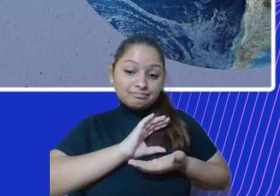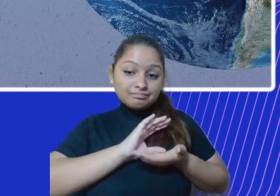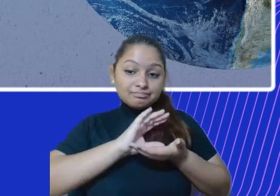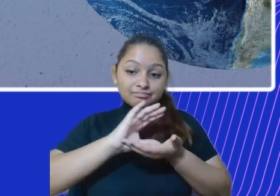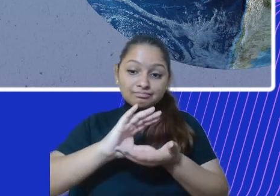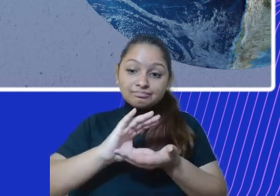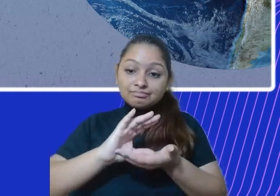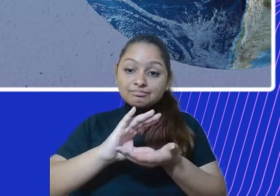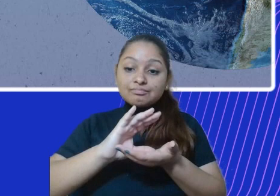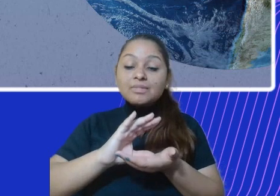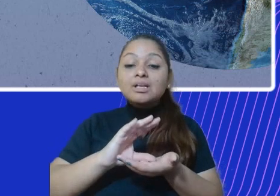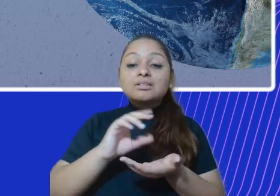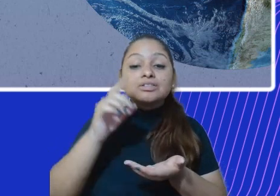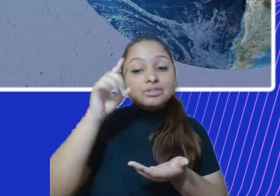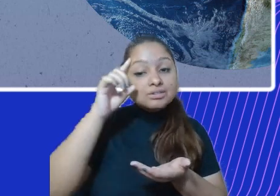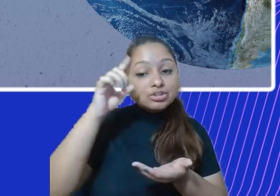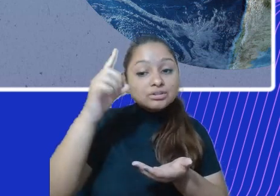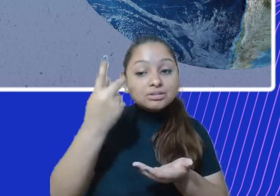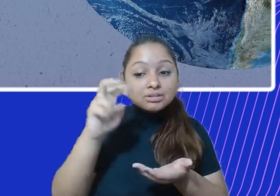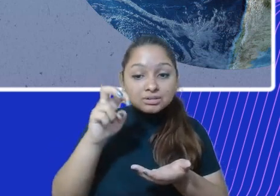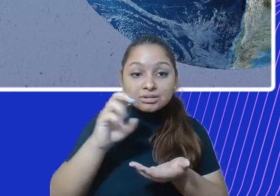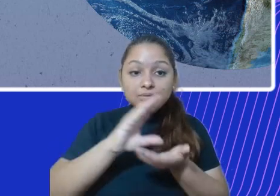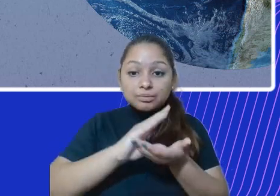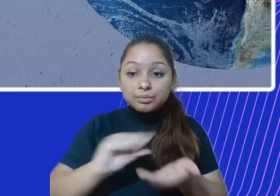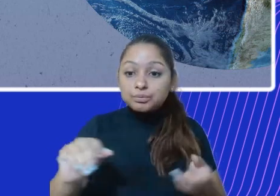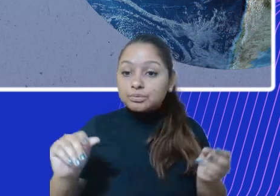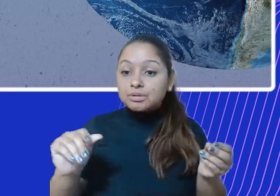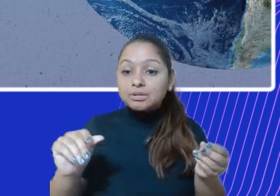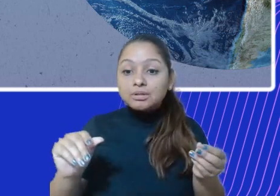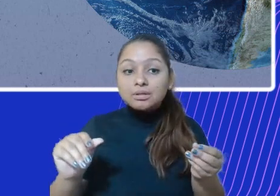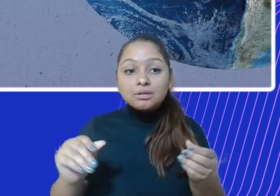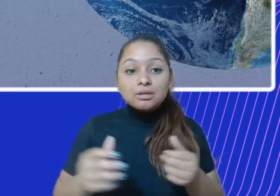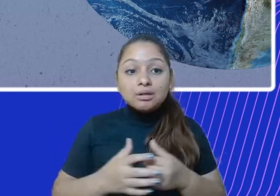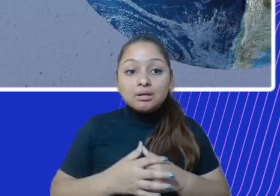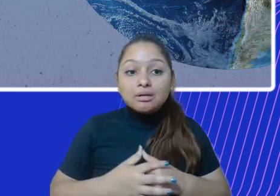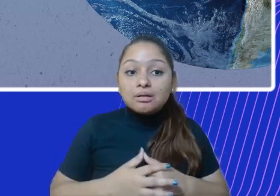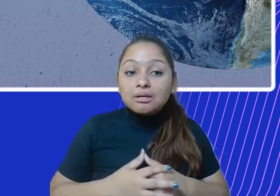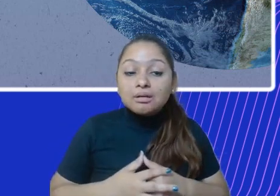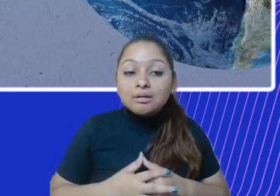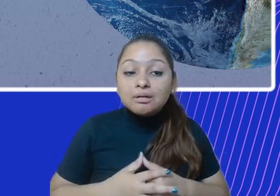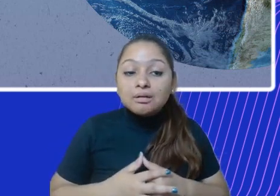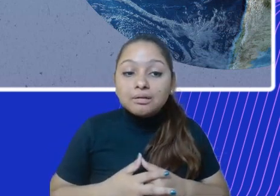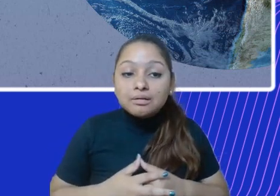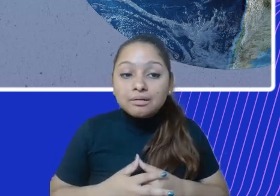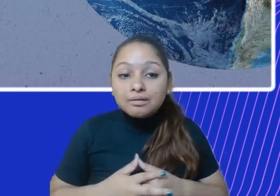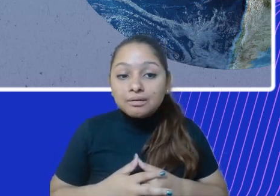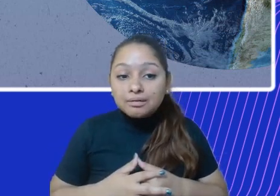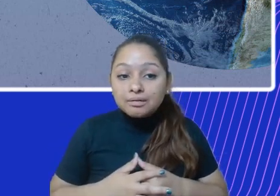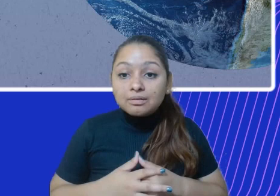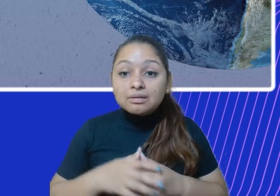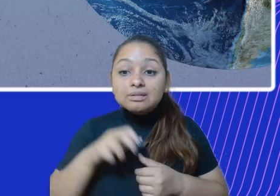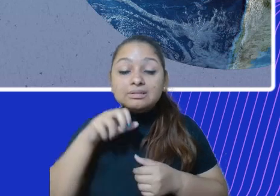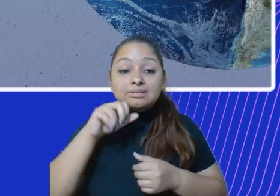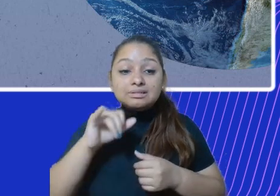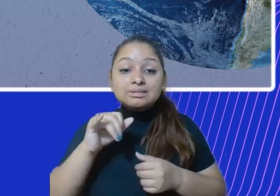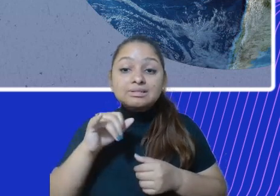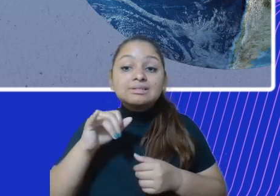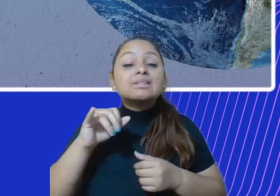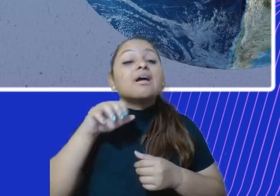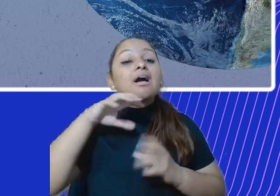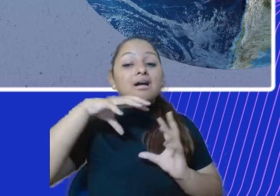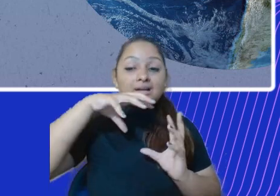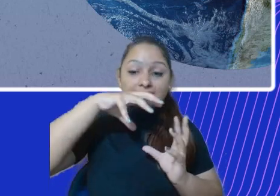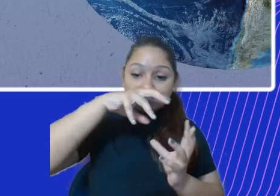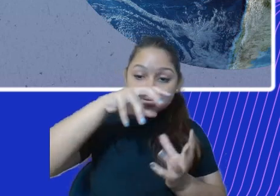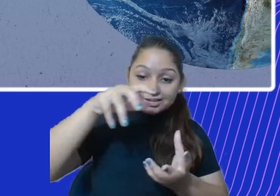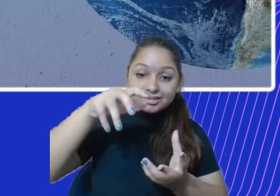of the month we spend it all, and we have 15 days to spend the next salary. If planet Earth had a CEO, it